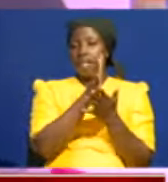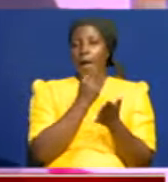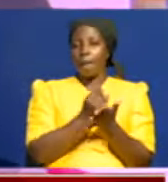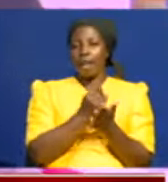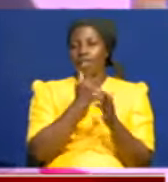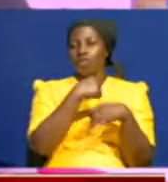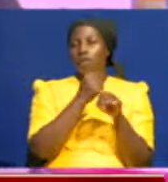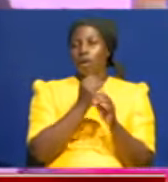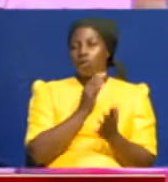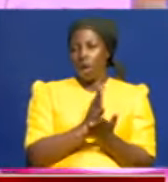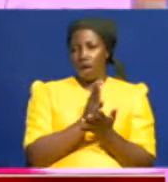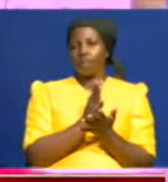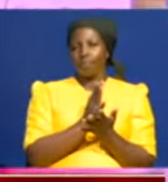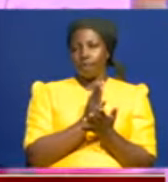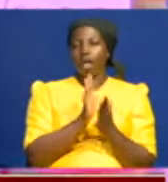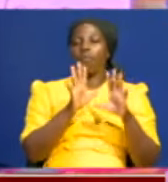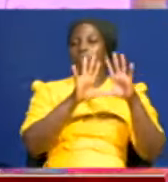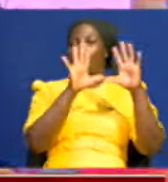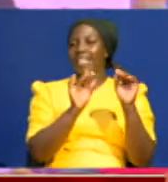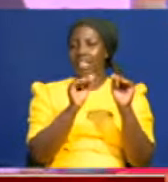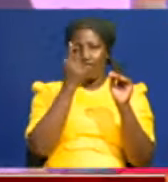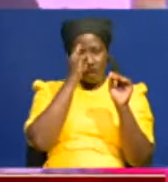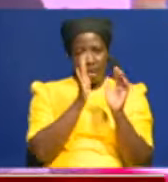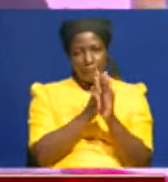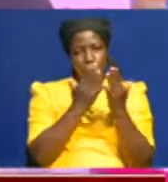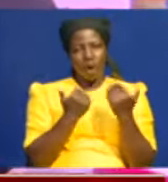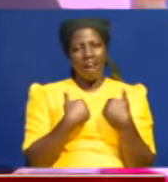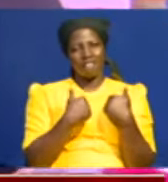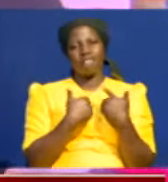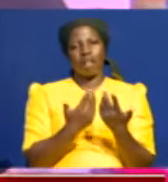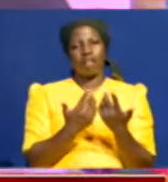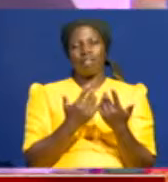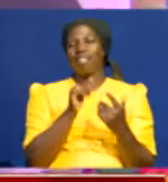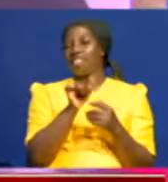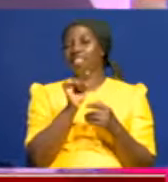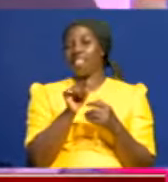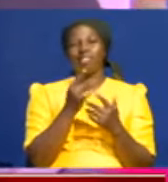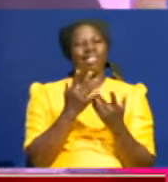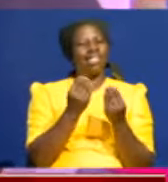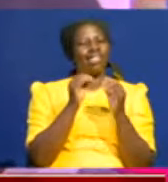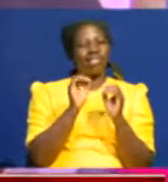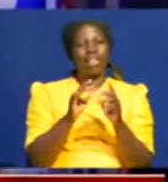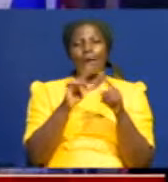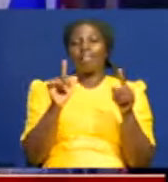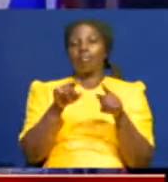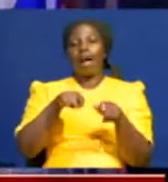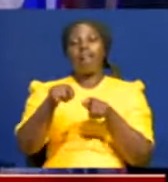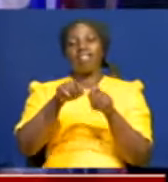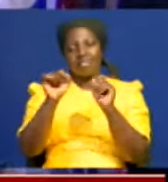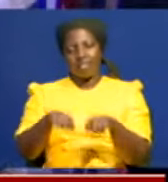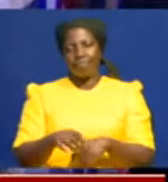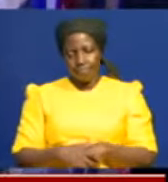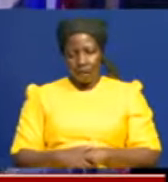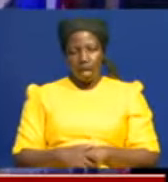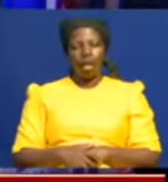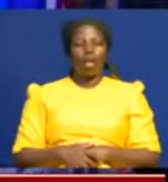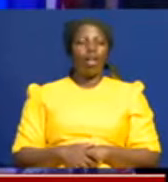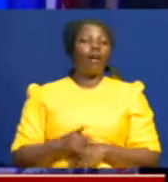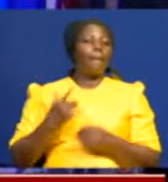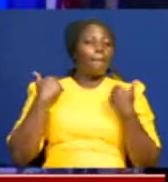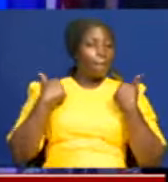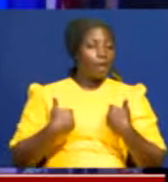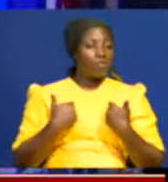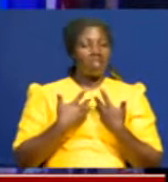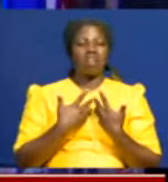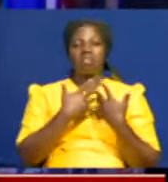some budget for the books. It's not that friendly, but it's manageable. Nimetoka kutafuta uniform ya